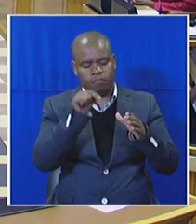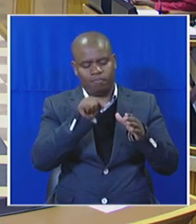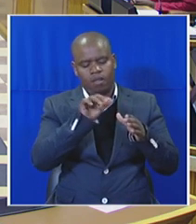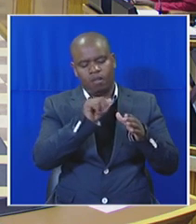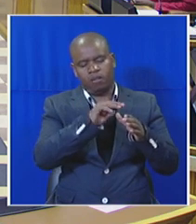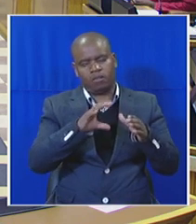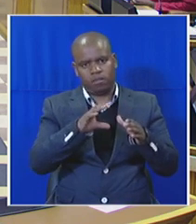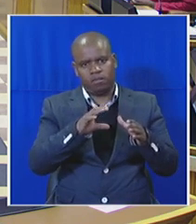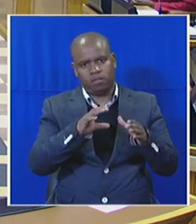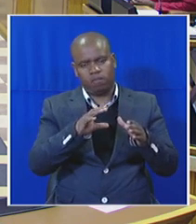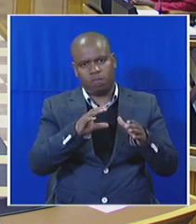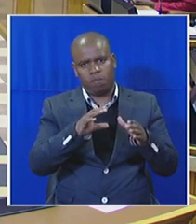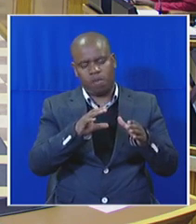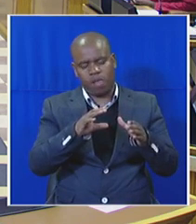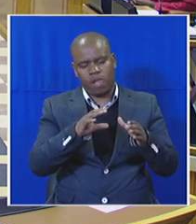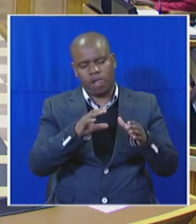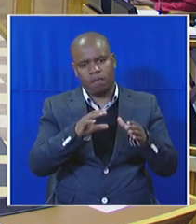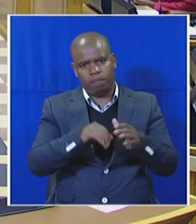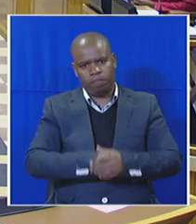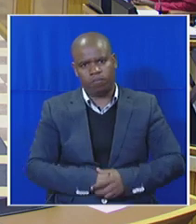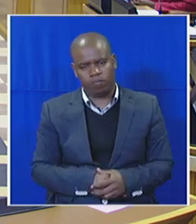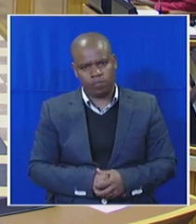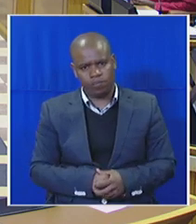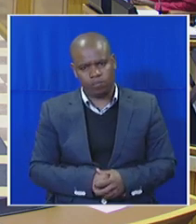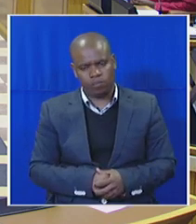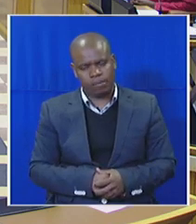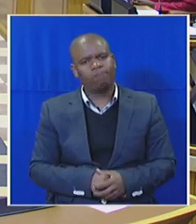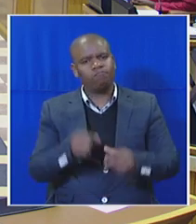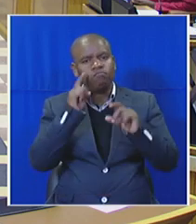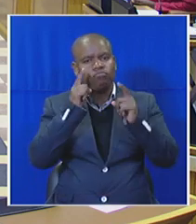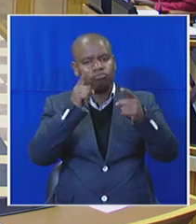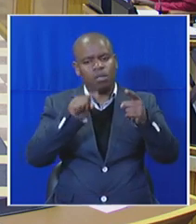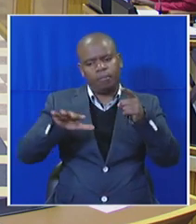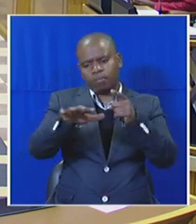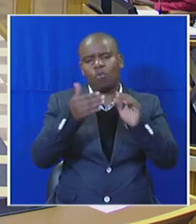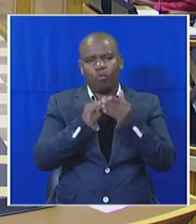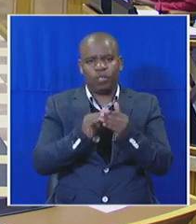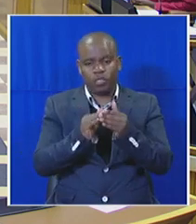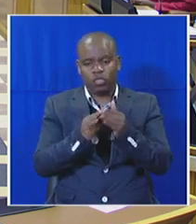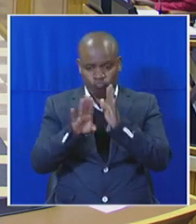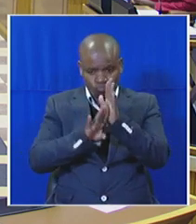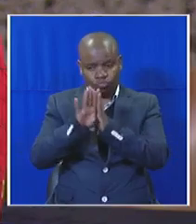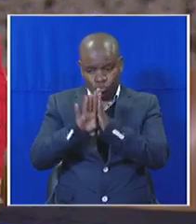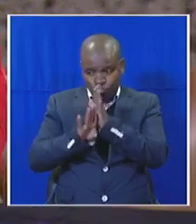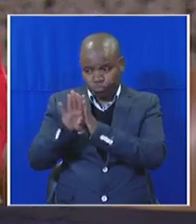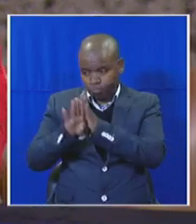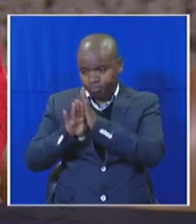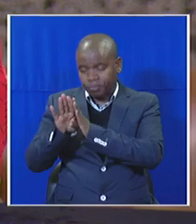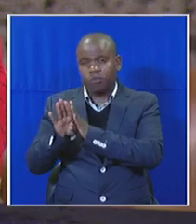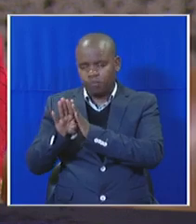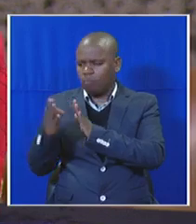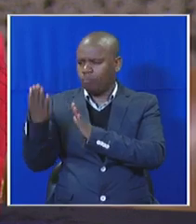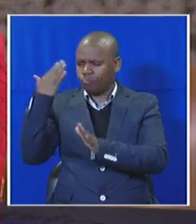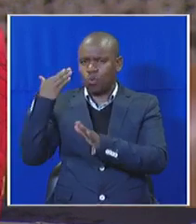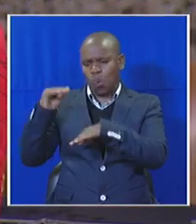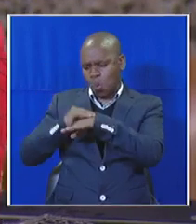eqhulwini ukuphucula izidingo nqangi ngokulungisa umonakalo owenziwa uhulumeni wencindezelo.